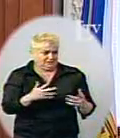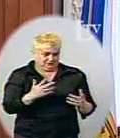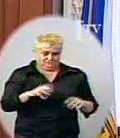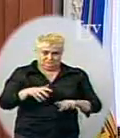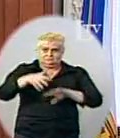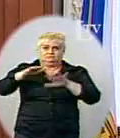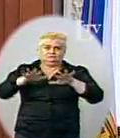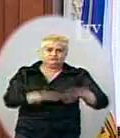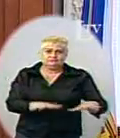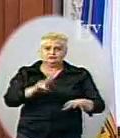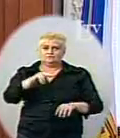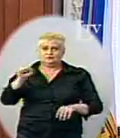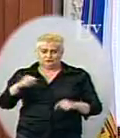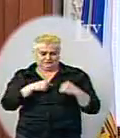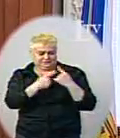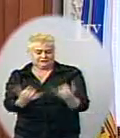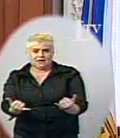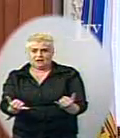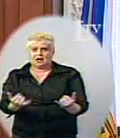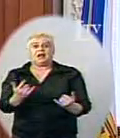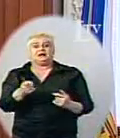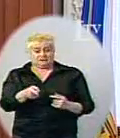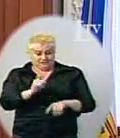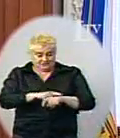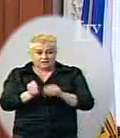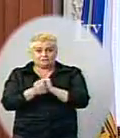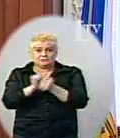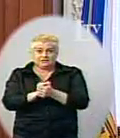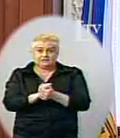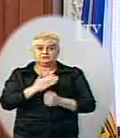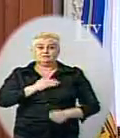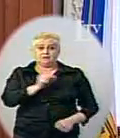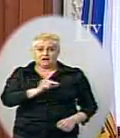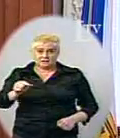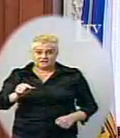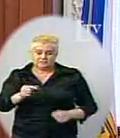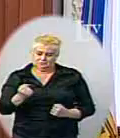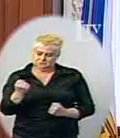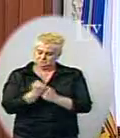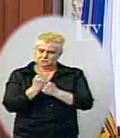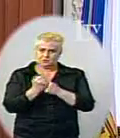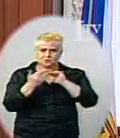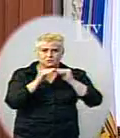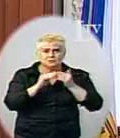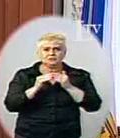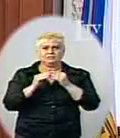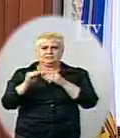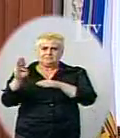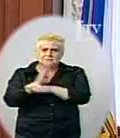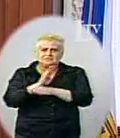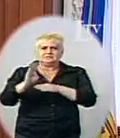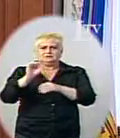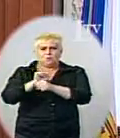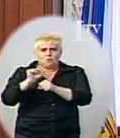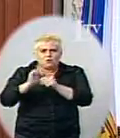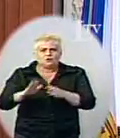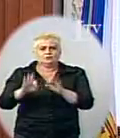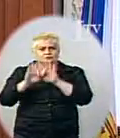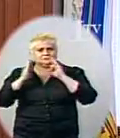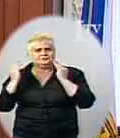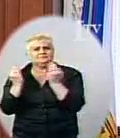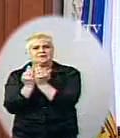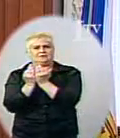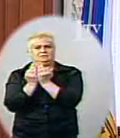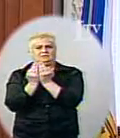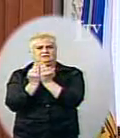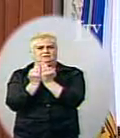stood shoulder to shoulder with the communities, businesses, and workers and their families